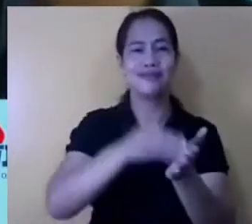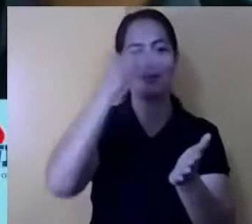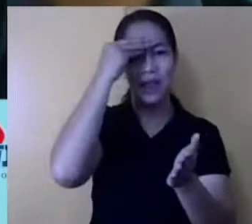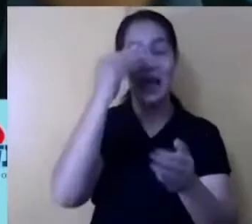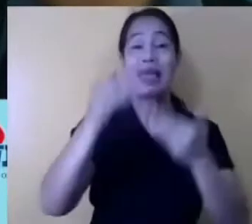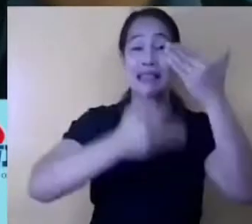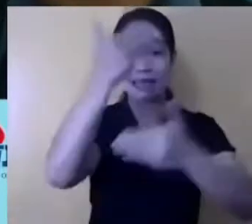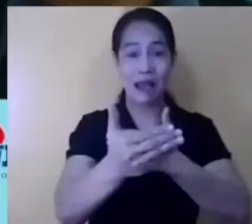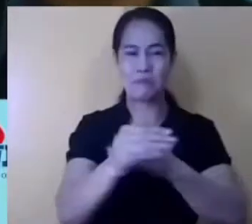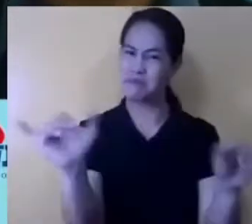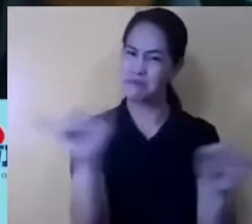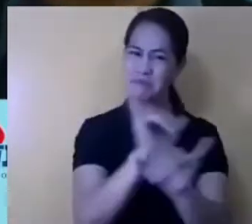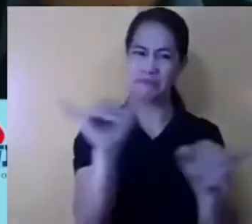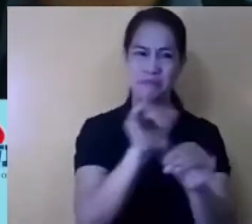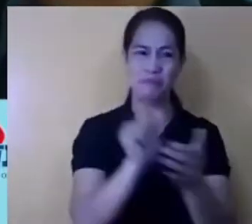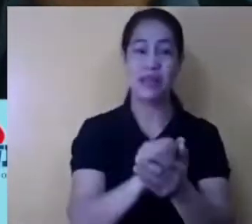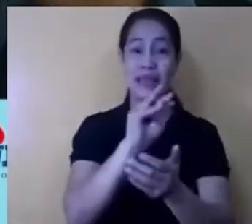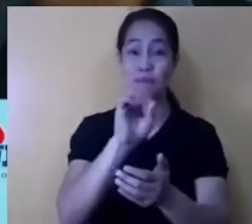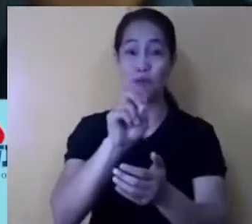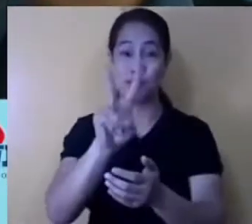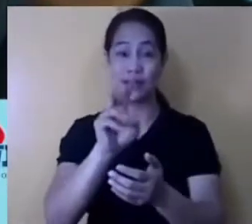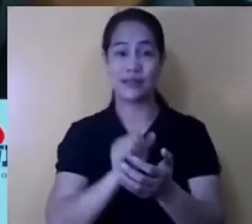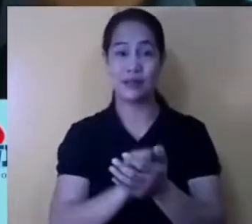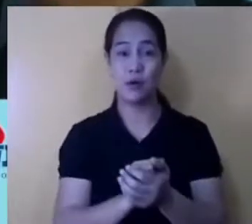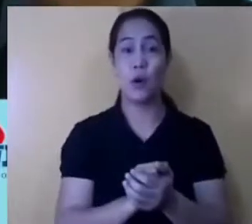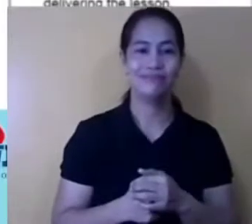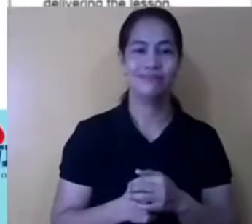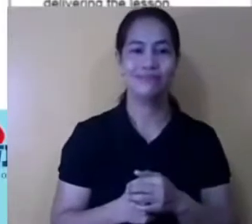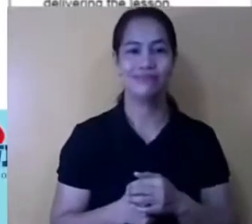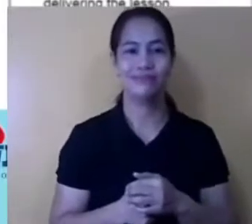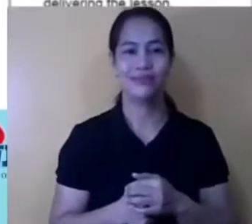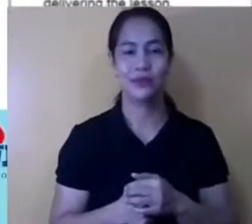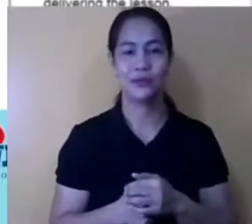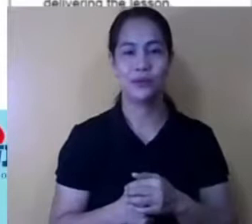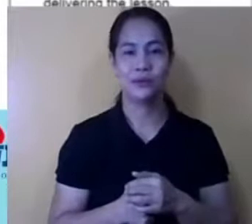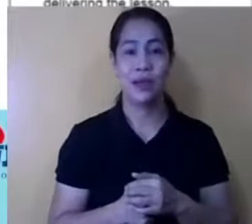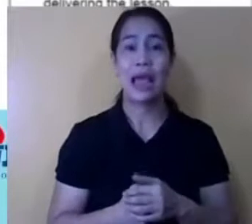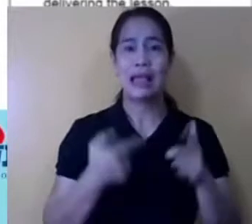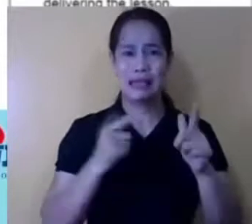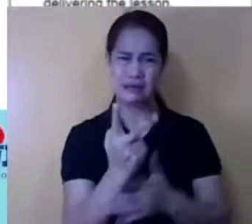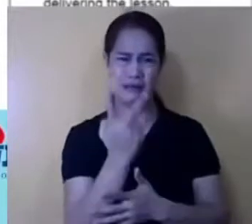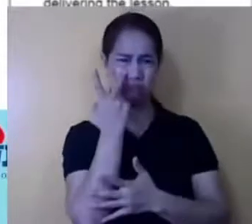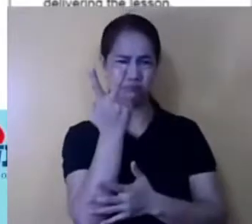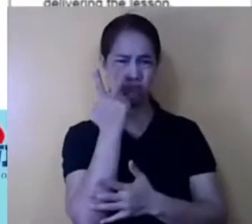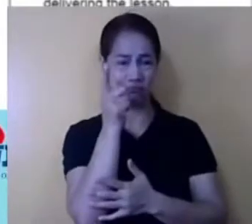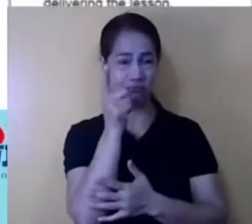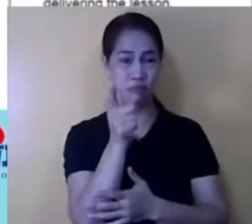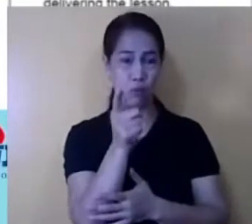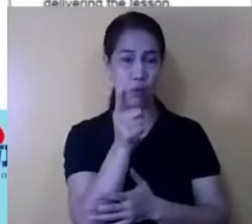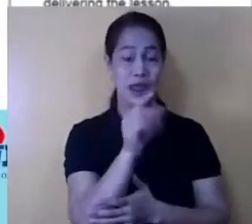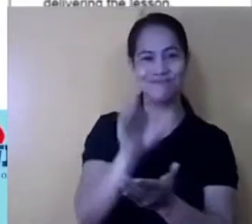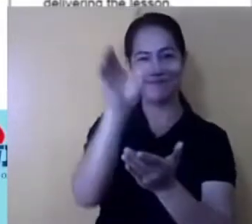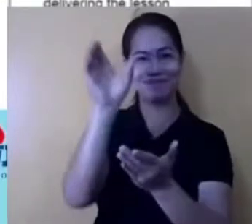of MOVs and performance indicators. Let's take a look at the COT